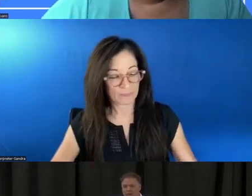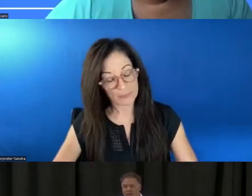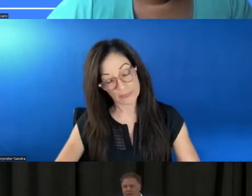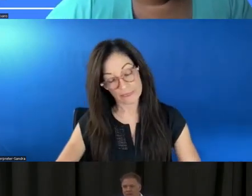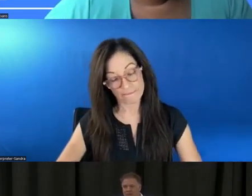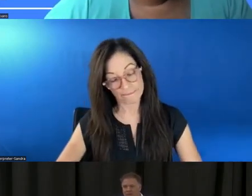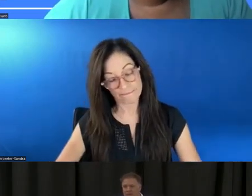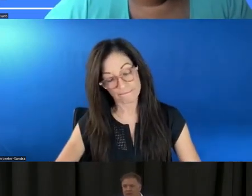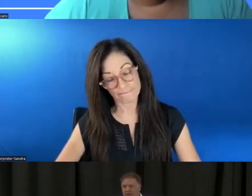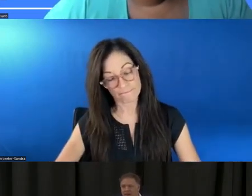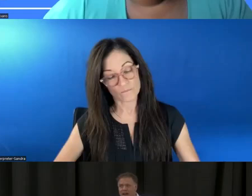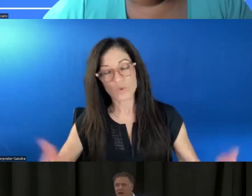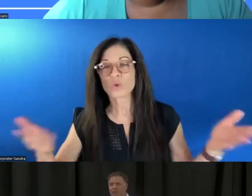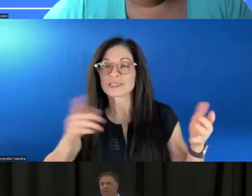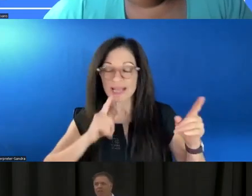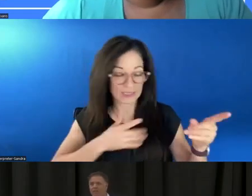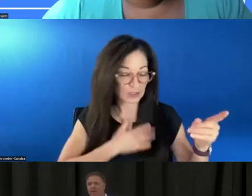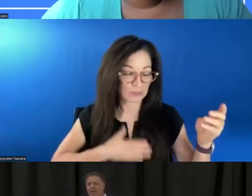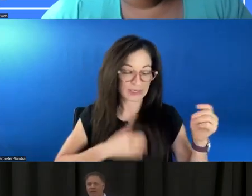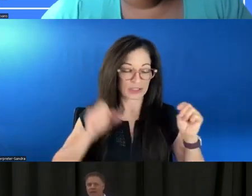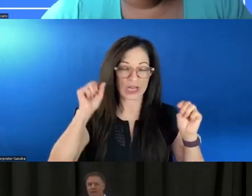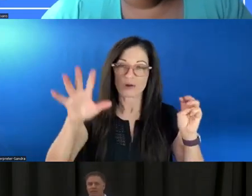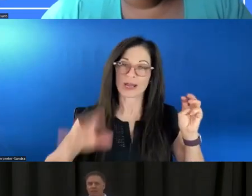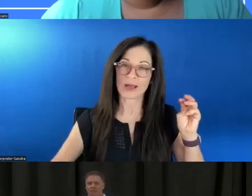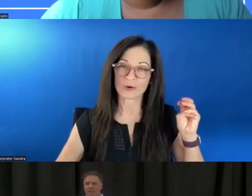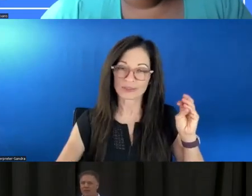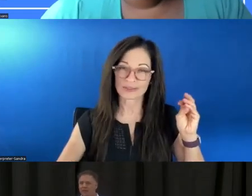What's the answer, team? Please shout it out.